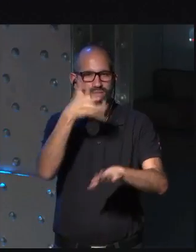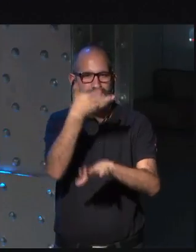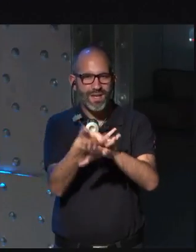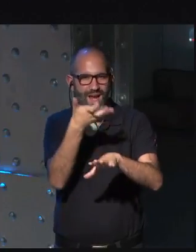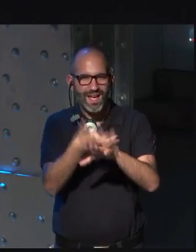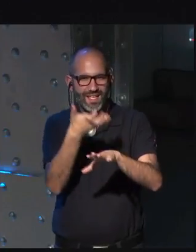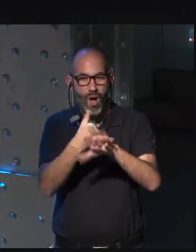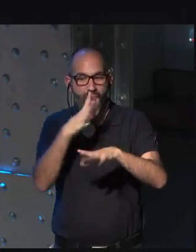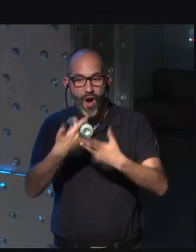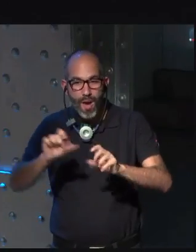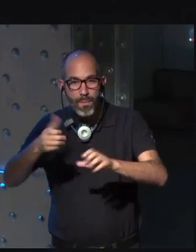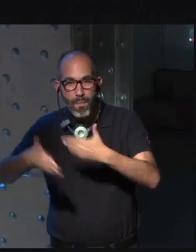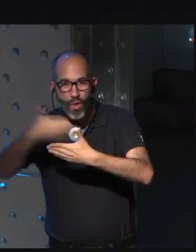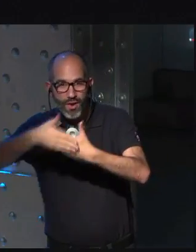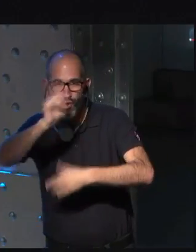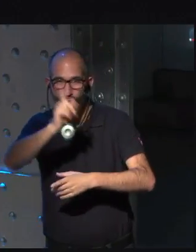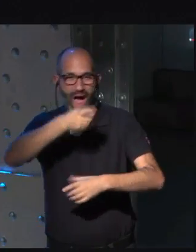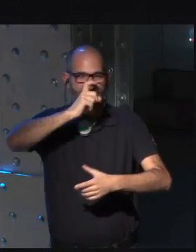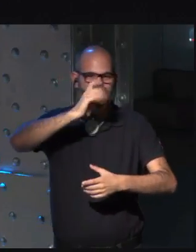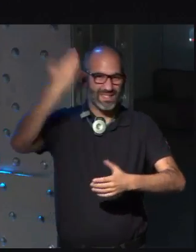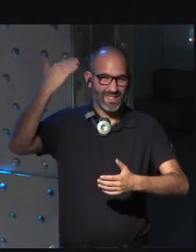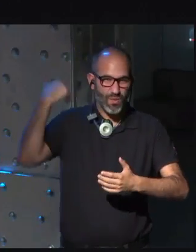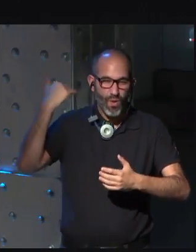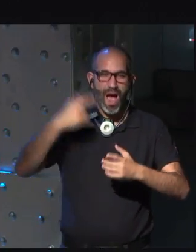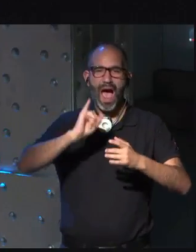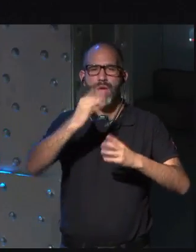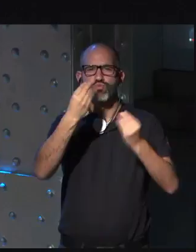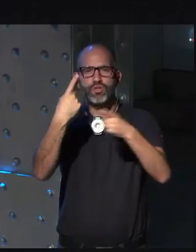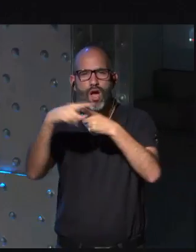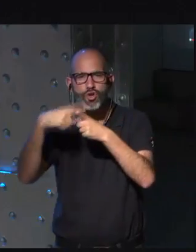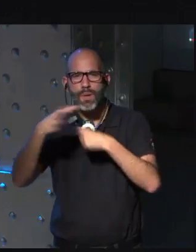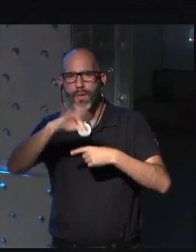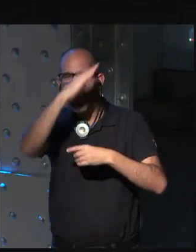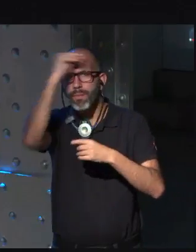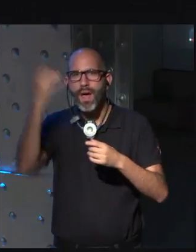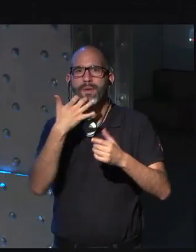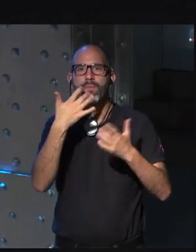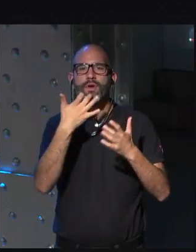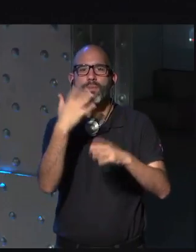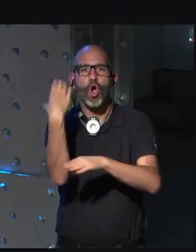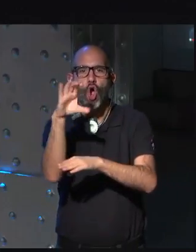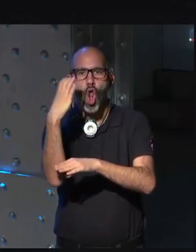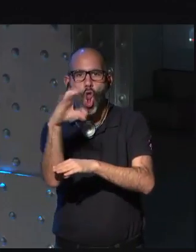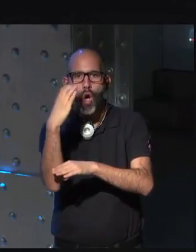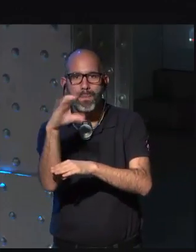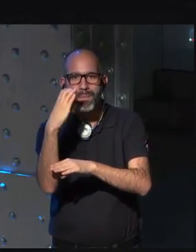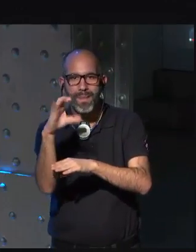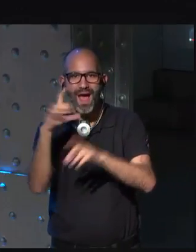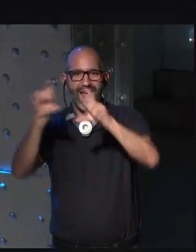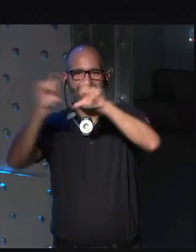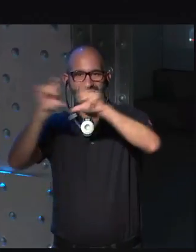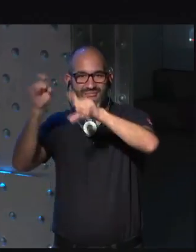themselves were pretty forgettable, if you can find stuff on Columbia Records, a lot of that stuff was recorded in a studio in New York City that was an old